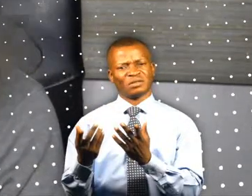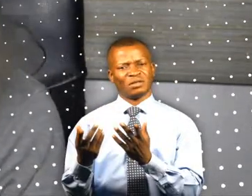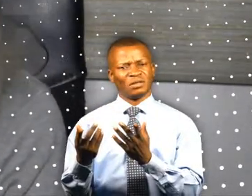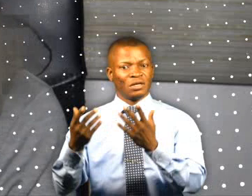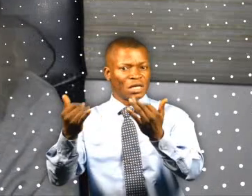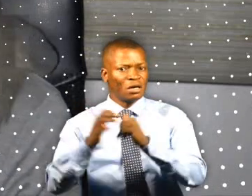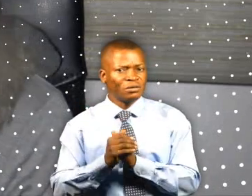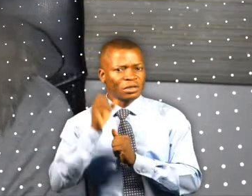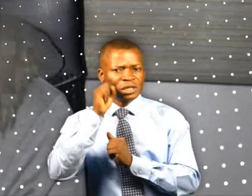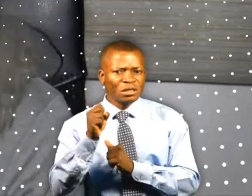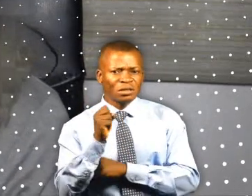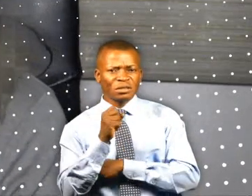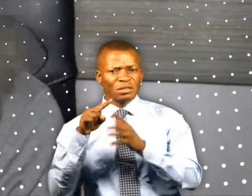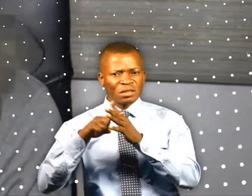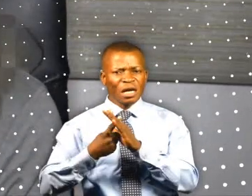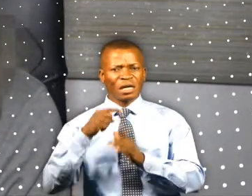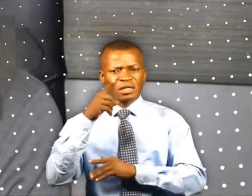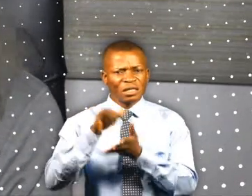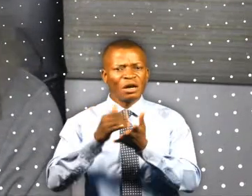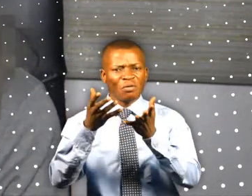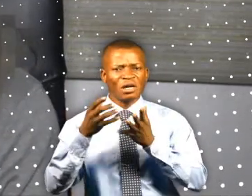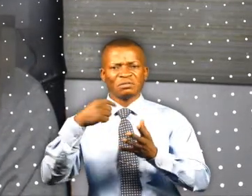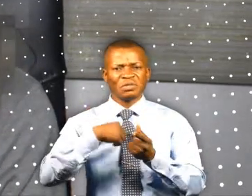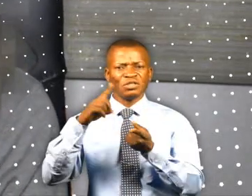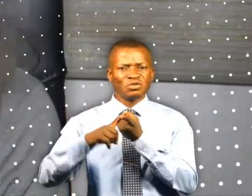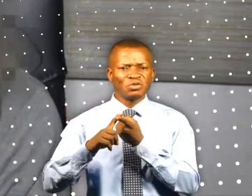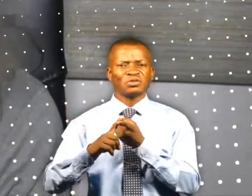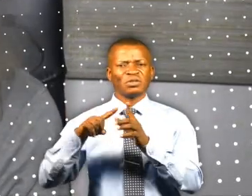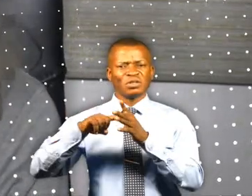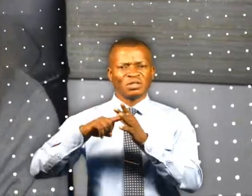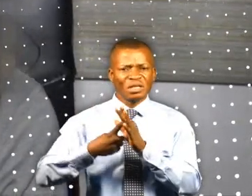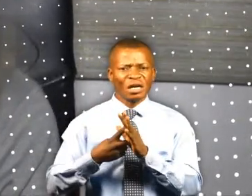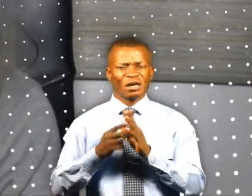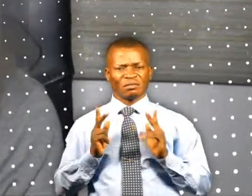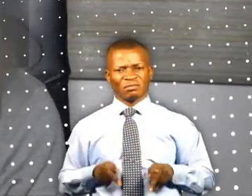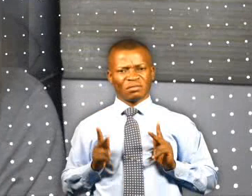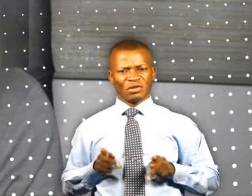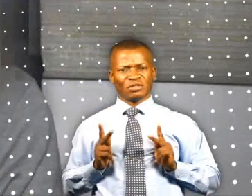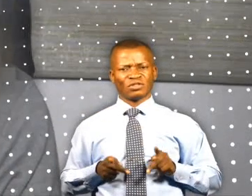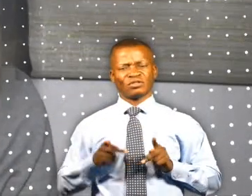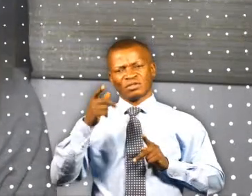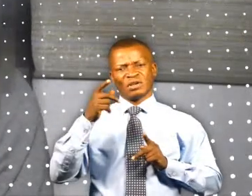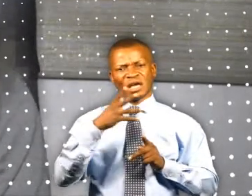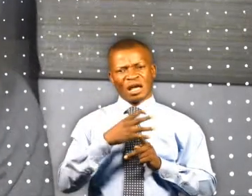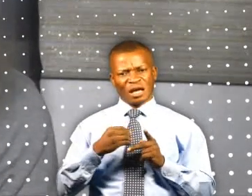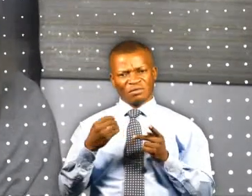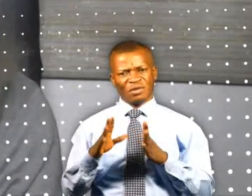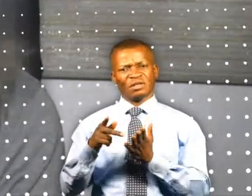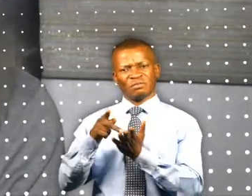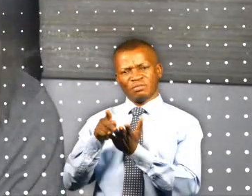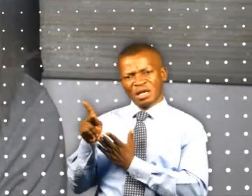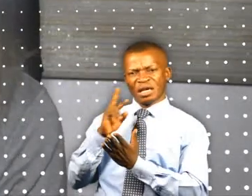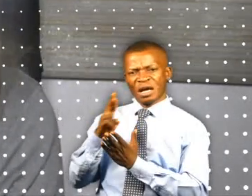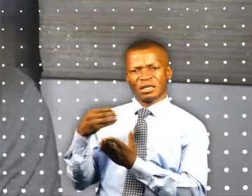month. So she starts saying that she wants me to start prostitution. They'll be